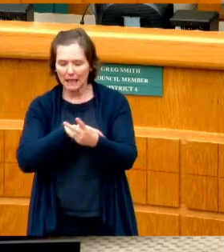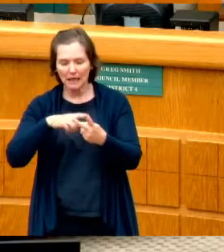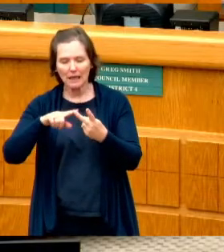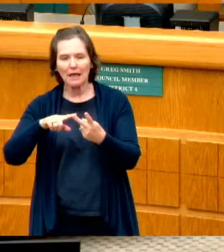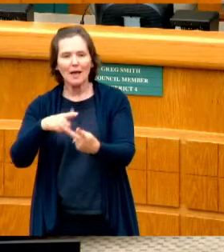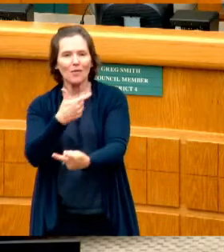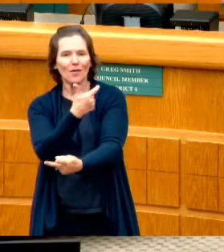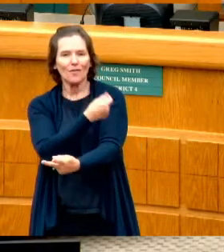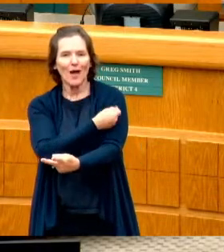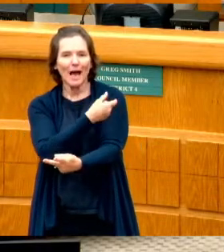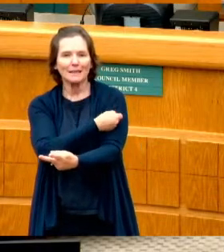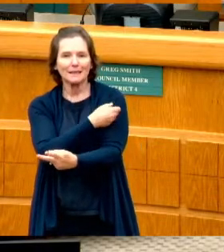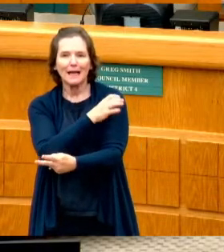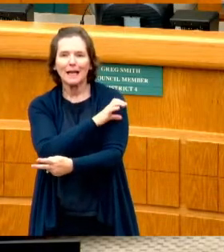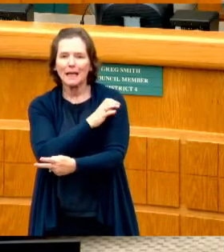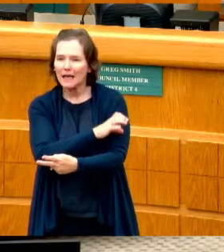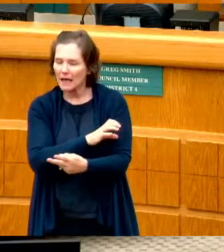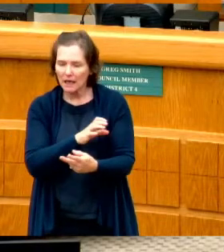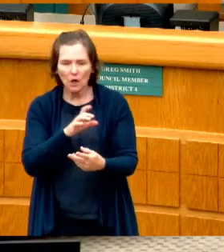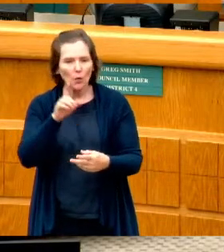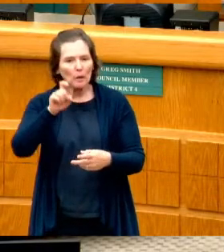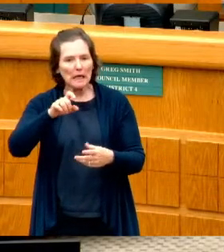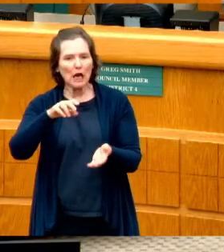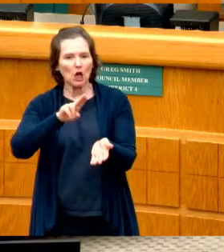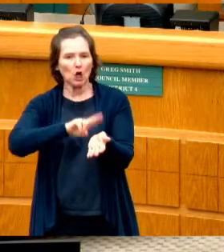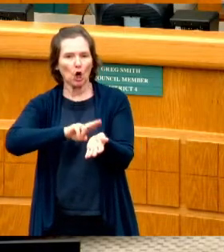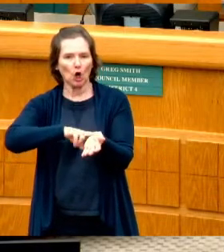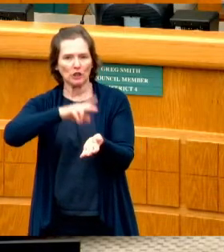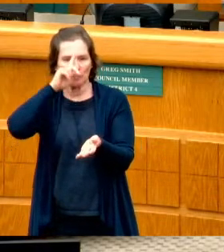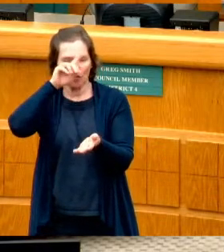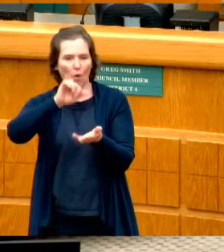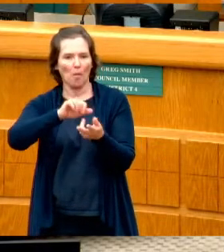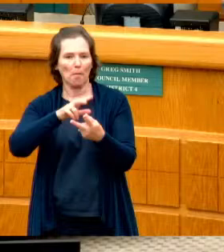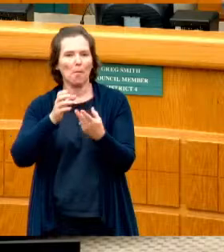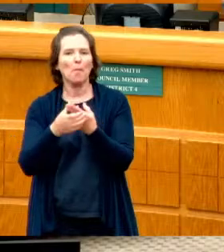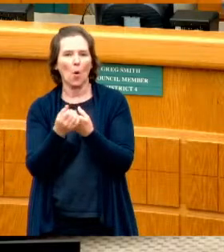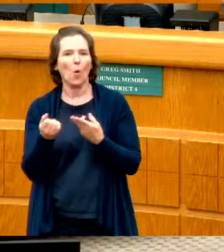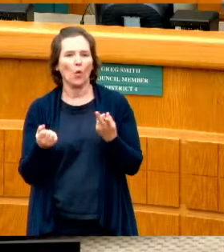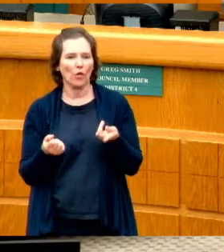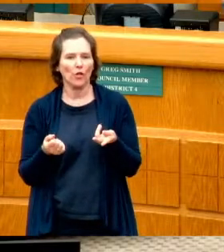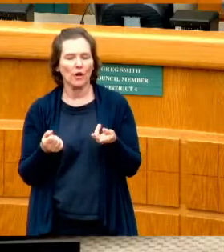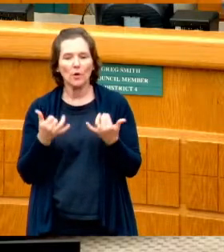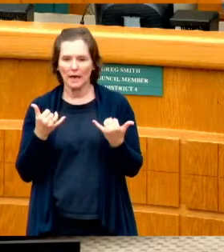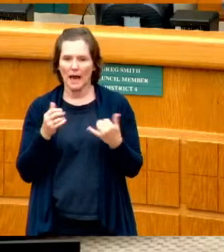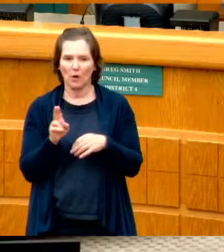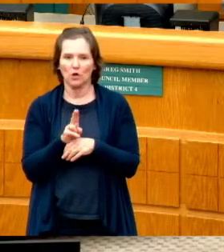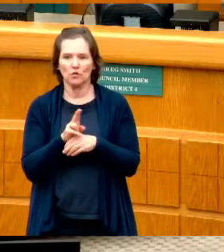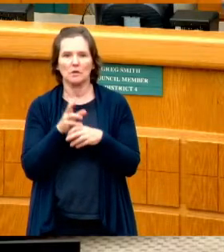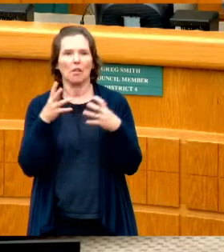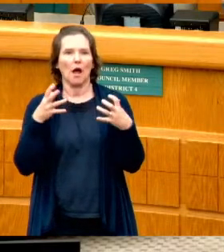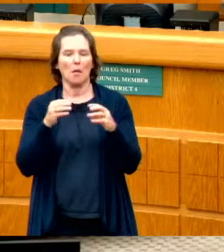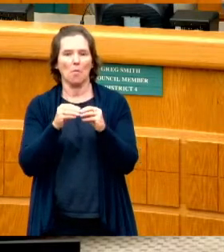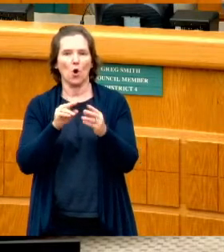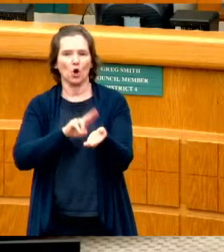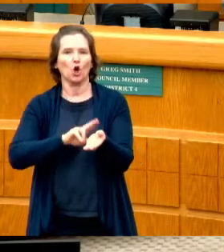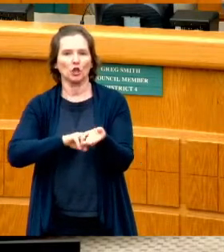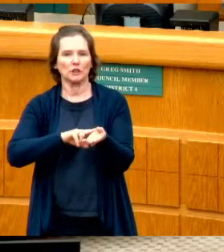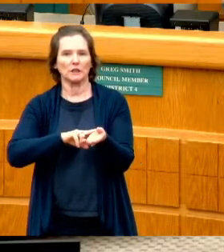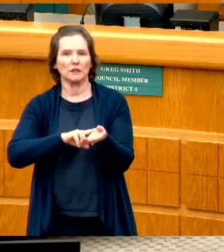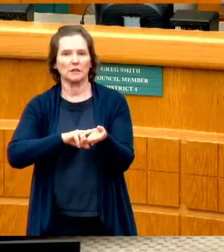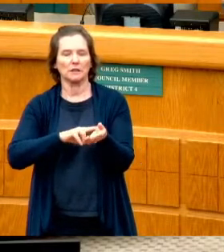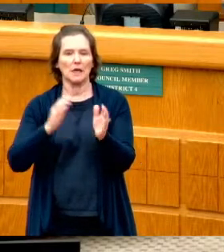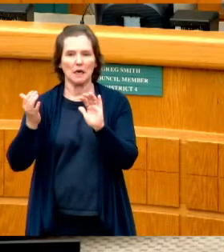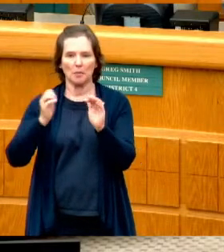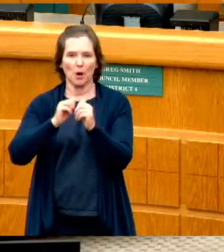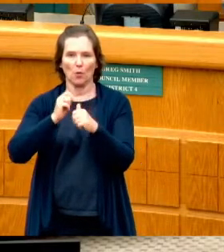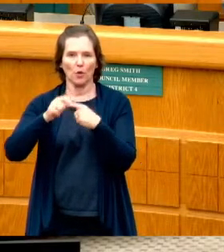them utilize the nurses. And so, you know, currently we're using a lot more nurses than we would normally without a pandemic.